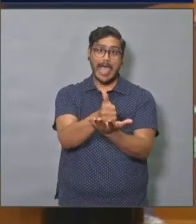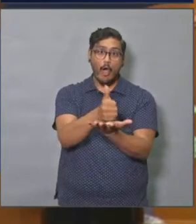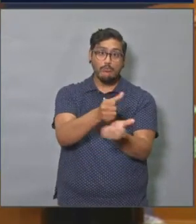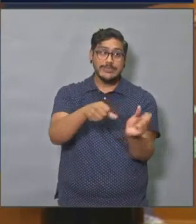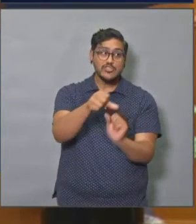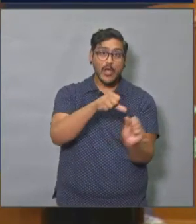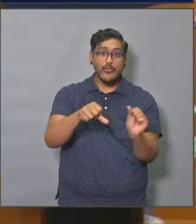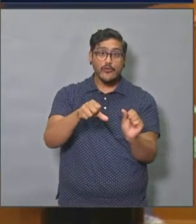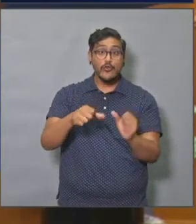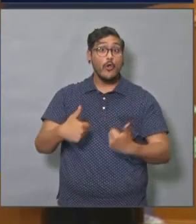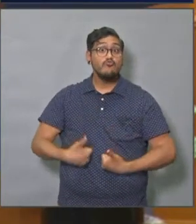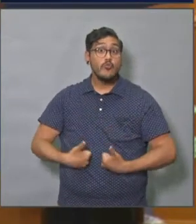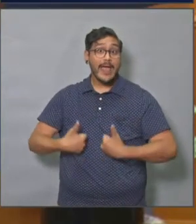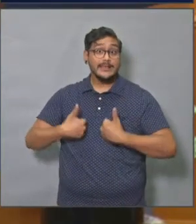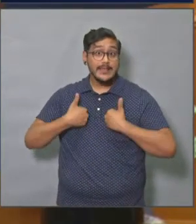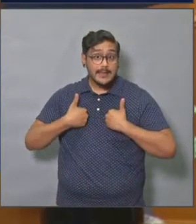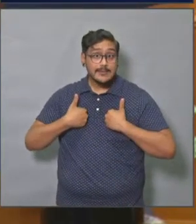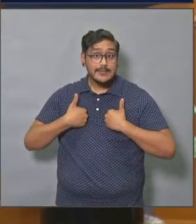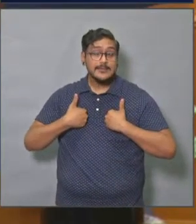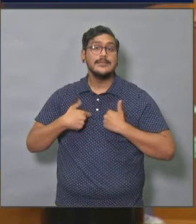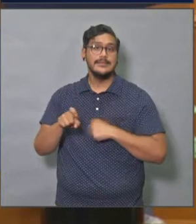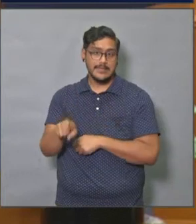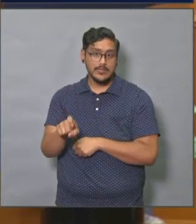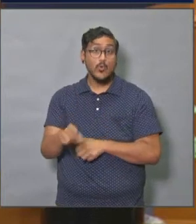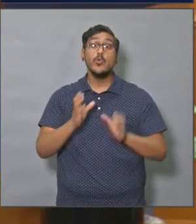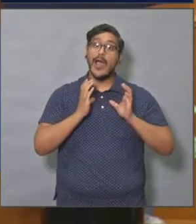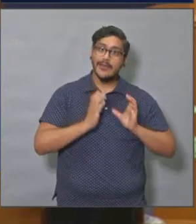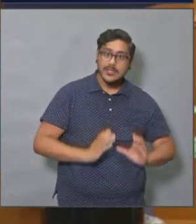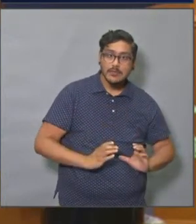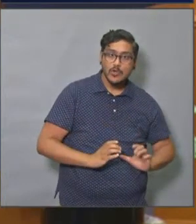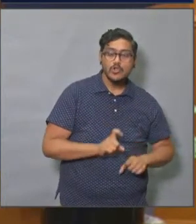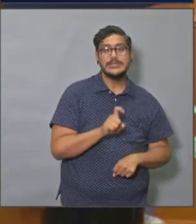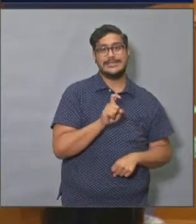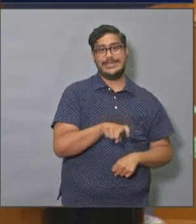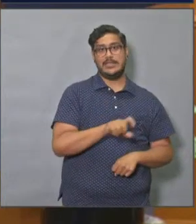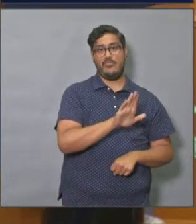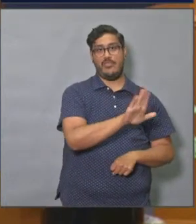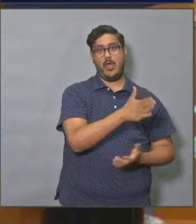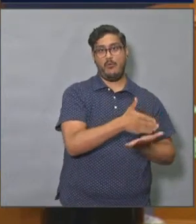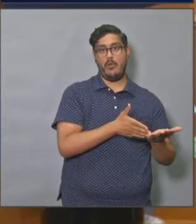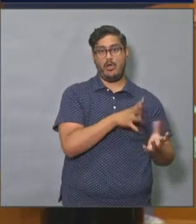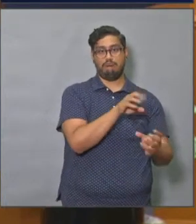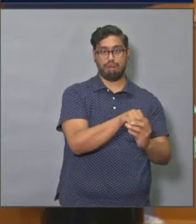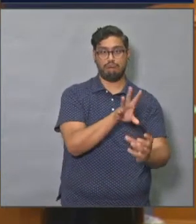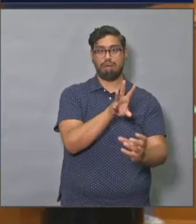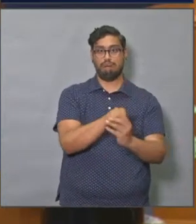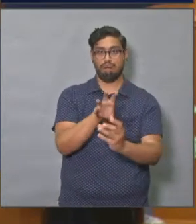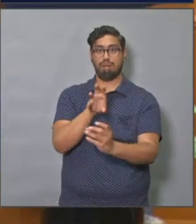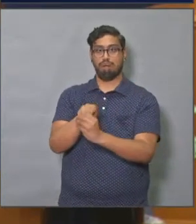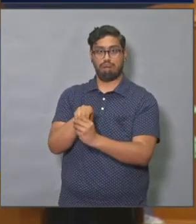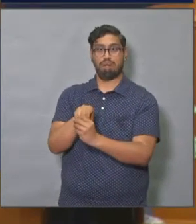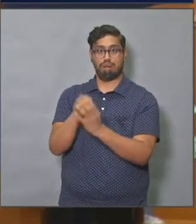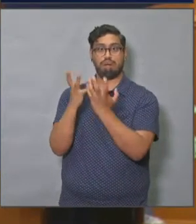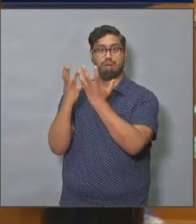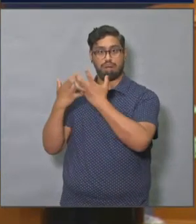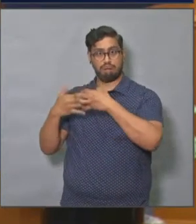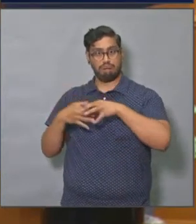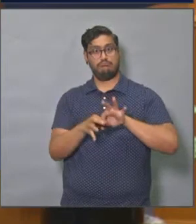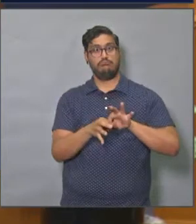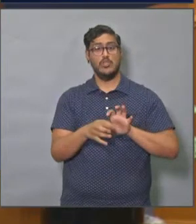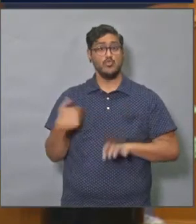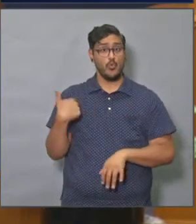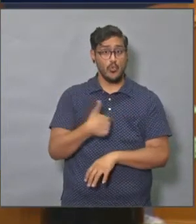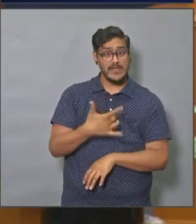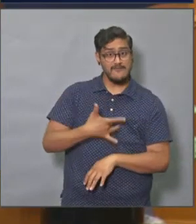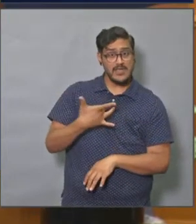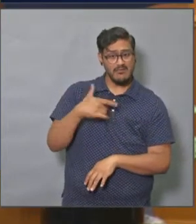for sure, need to do their part, and customers need to do their part. We feel fairly confident that we're in a community where